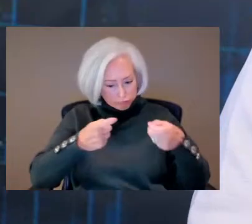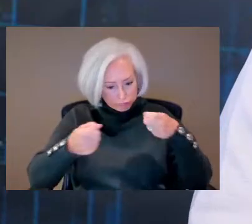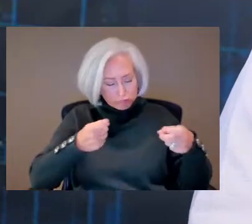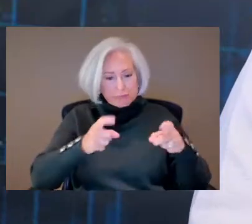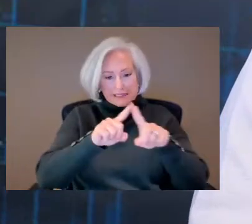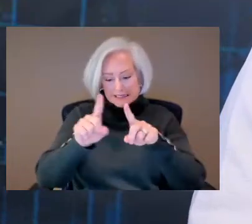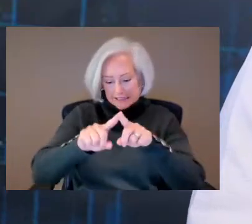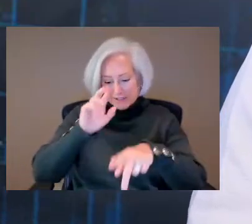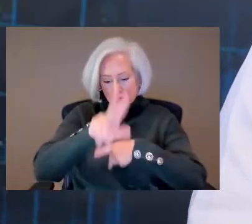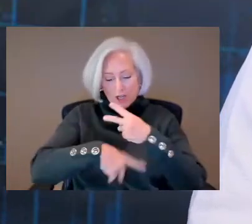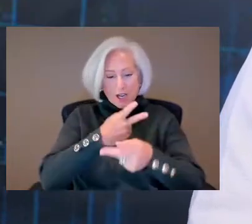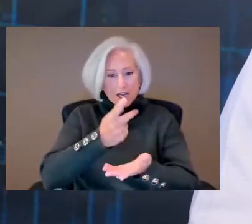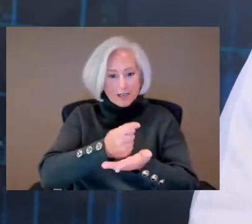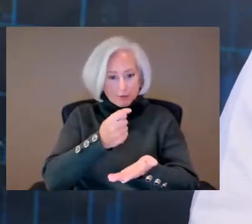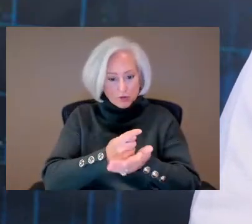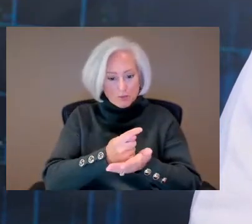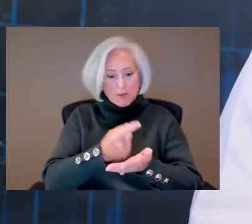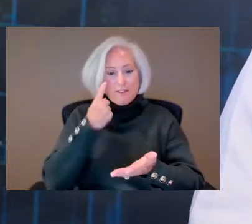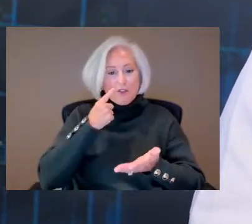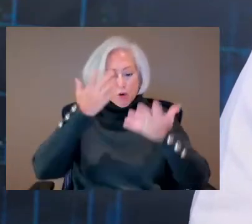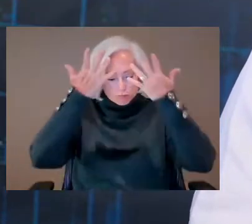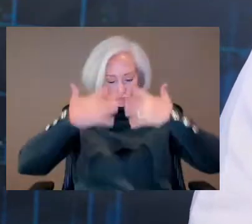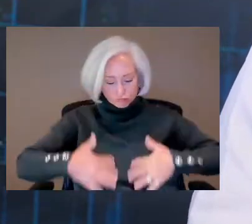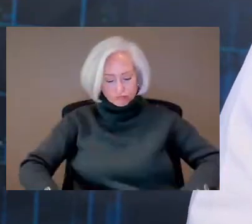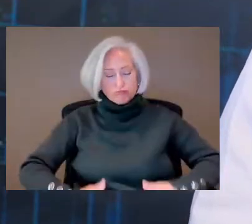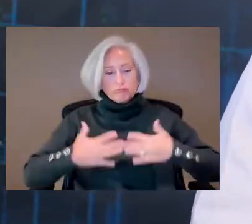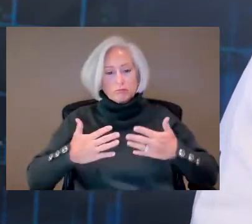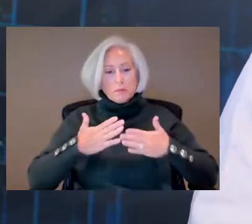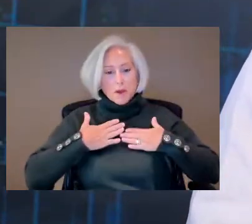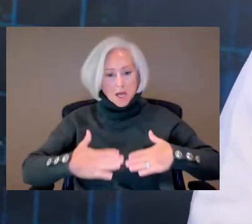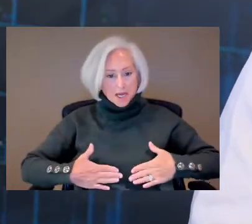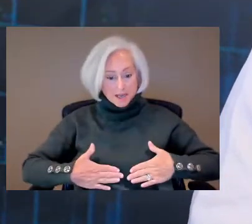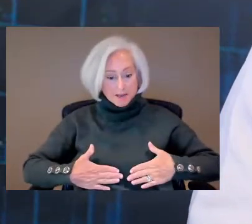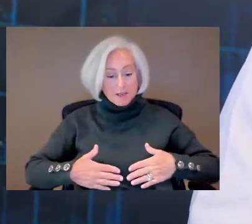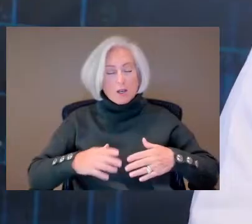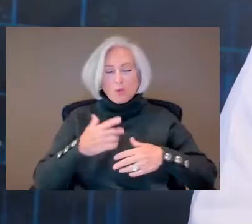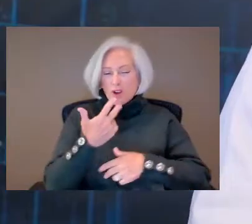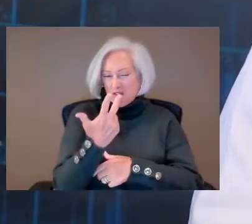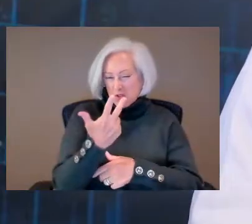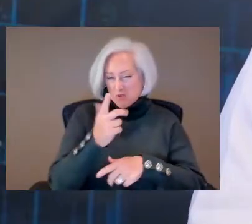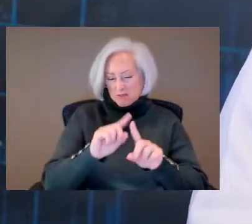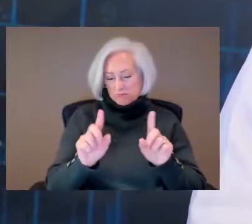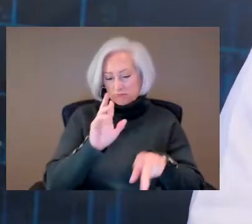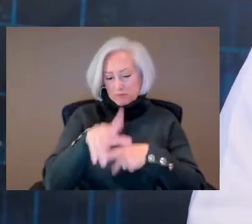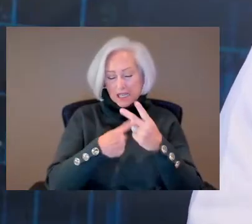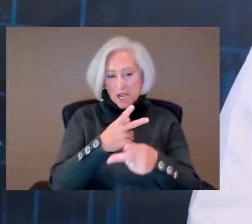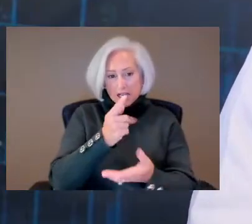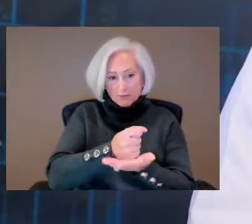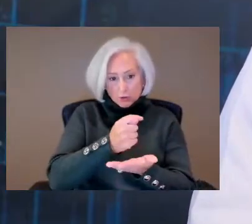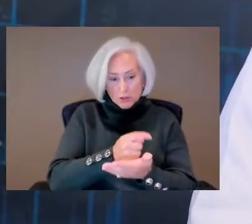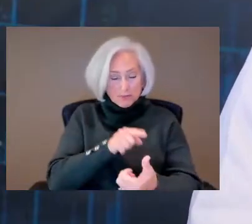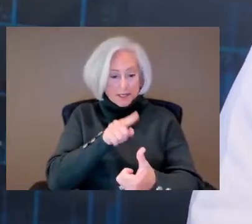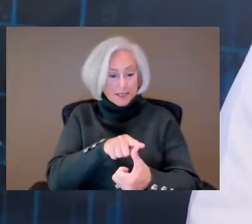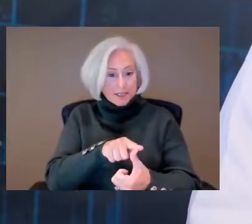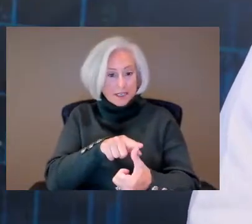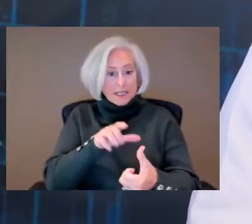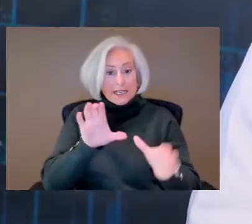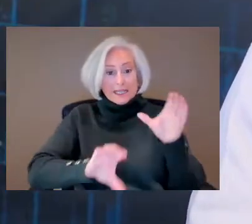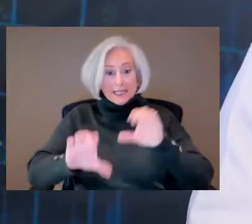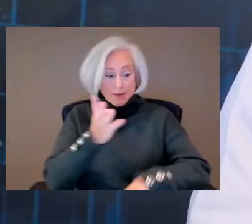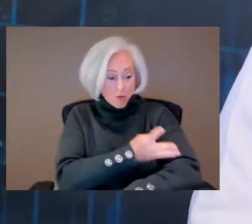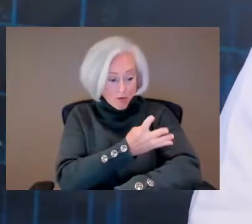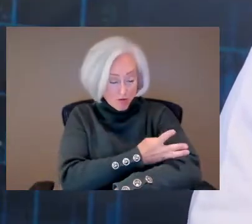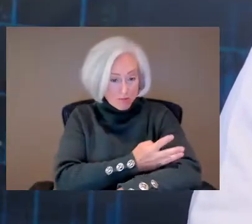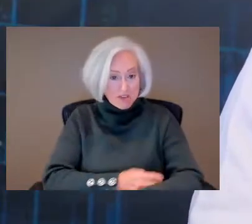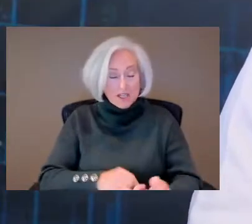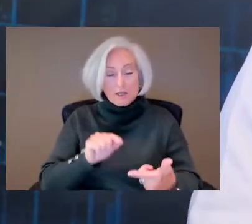have are chemotherapy, which have been around for decades, targeted therapy, and then also endocrine therapy